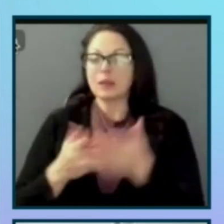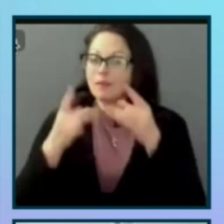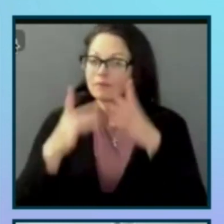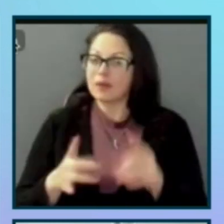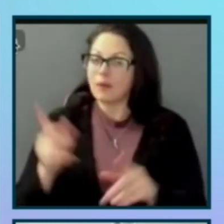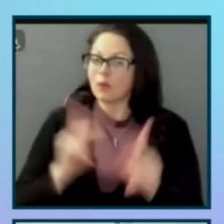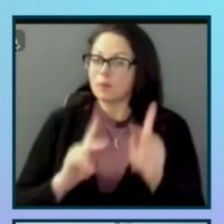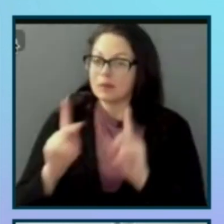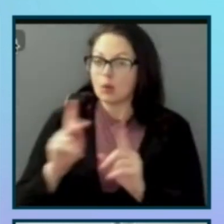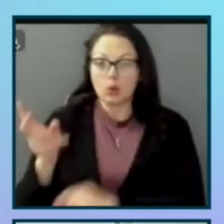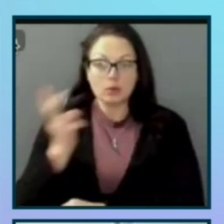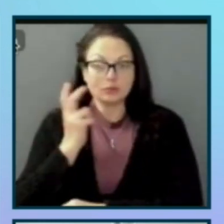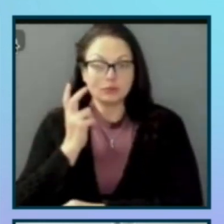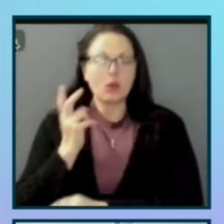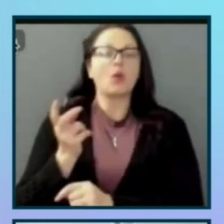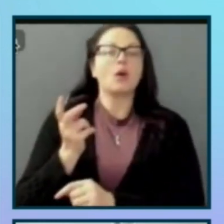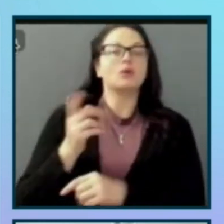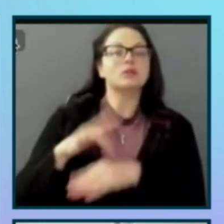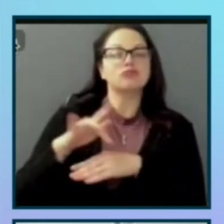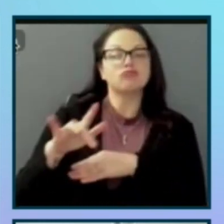were still in that early design phase.